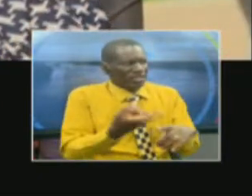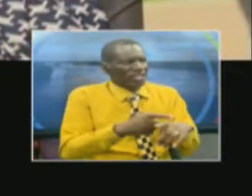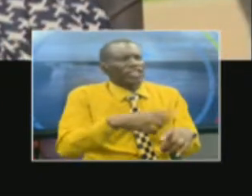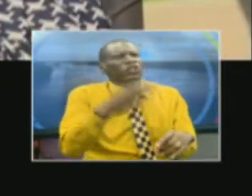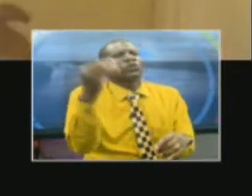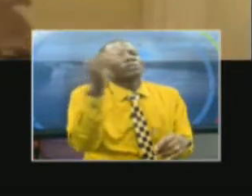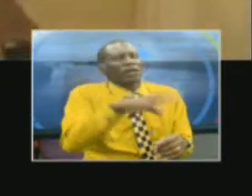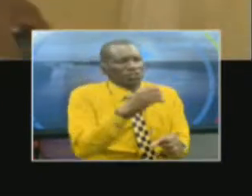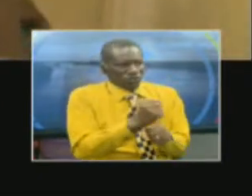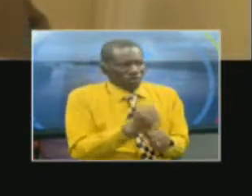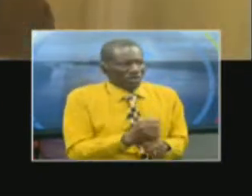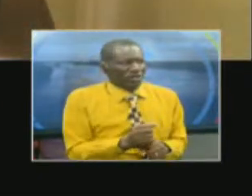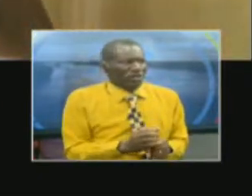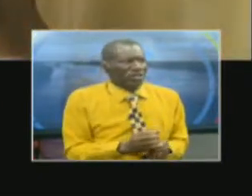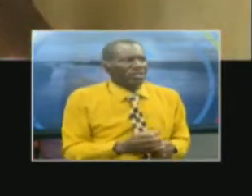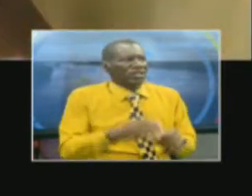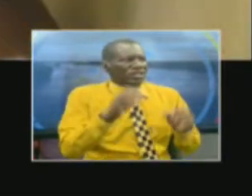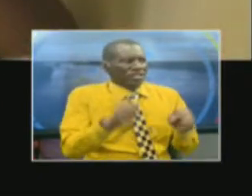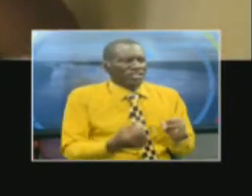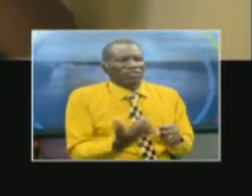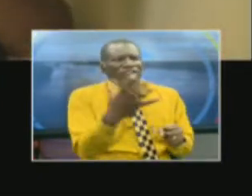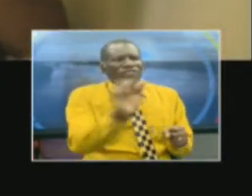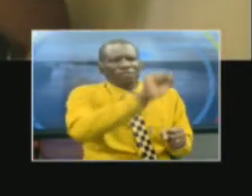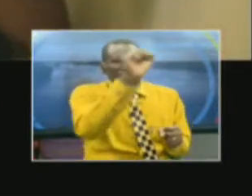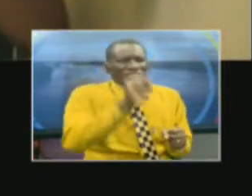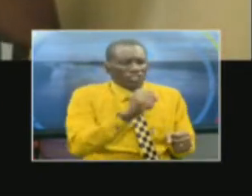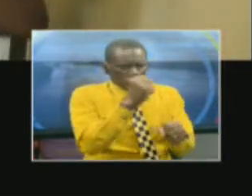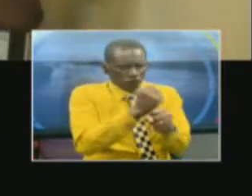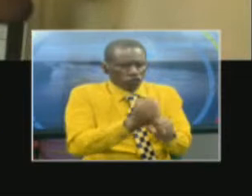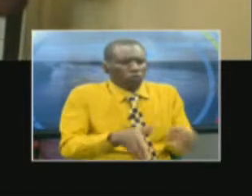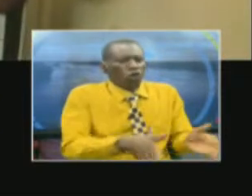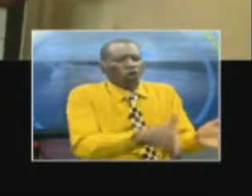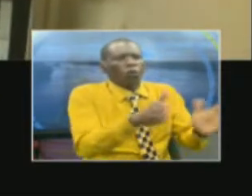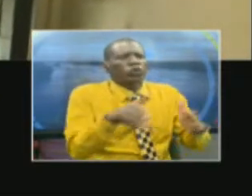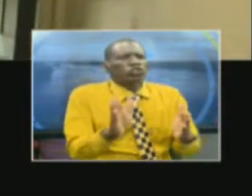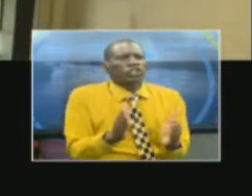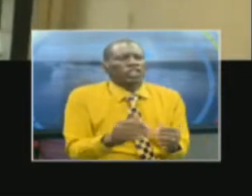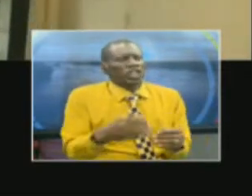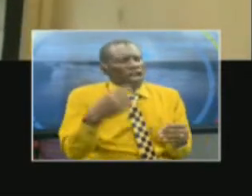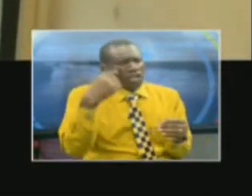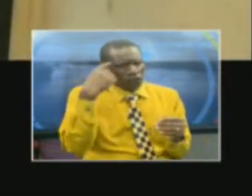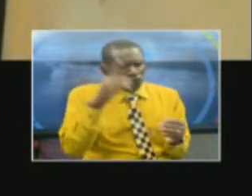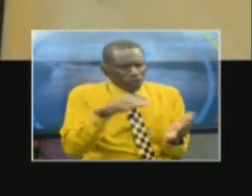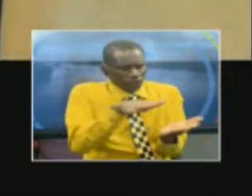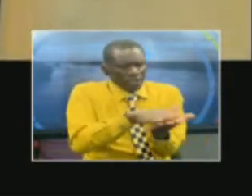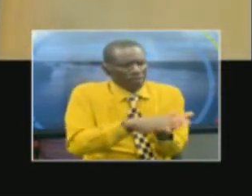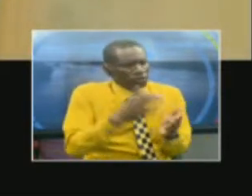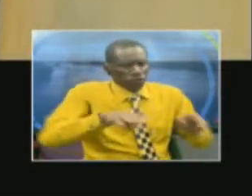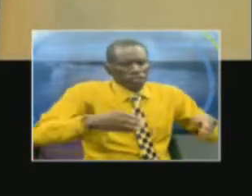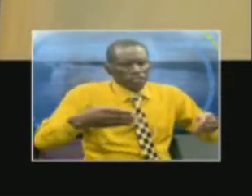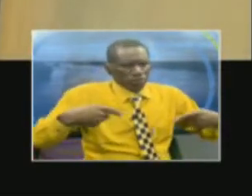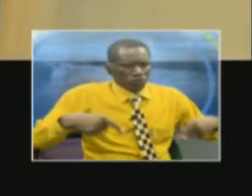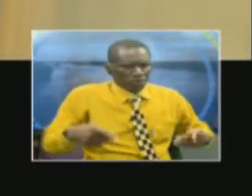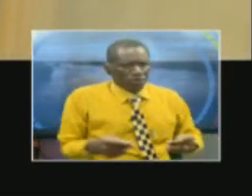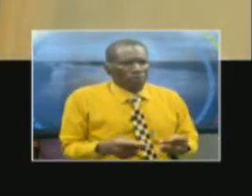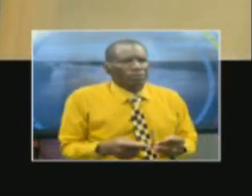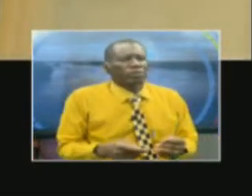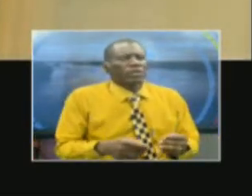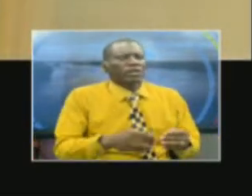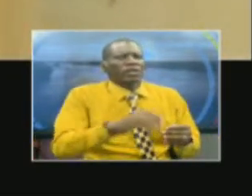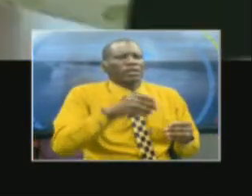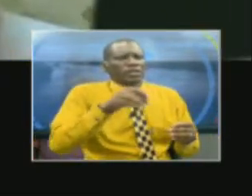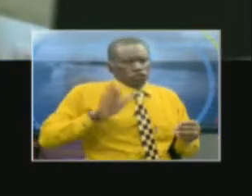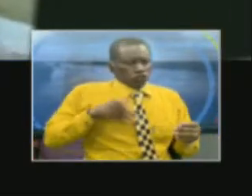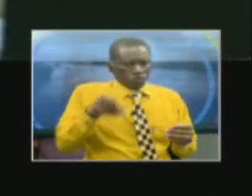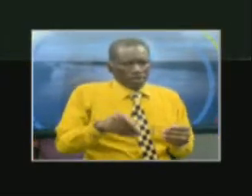work. Although 5% of job opportunities are meant to be reserved people with disability, Catherine